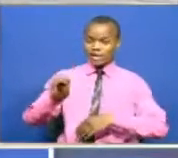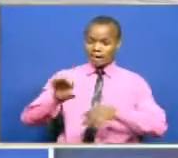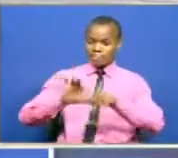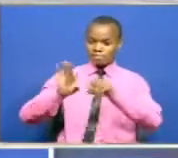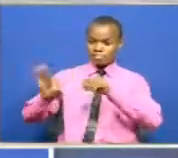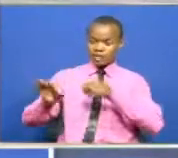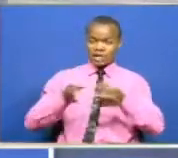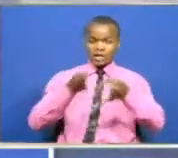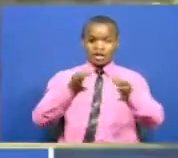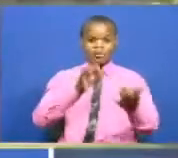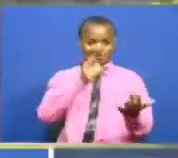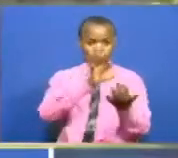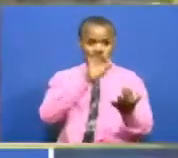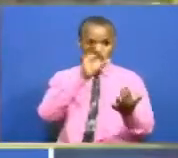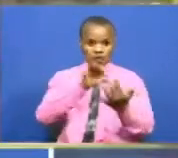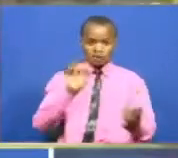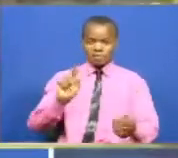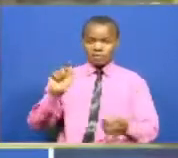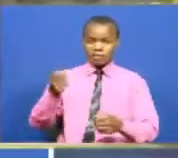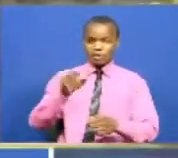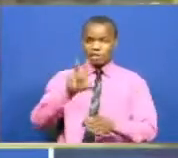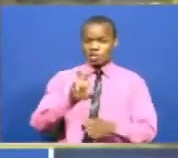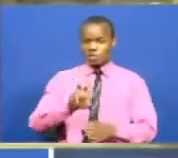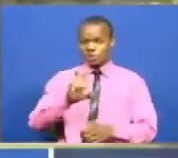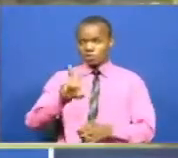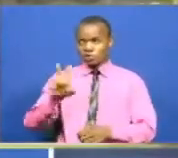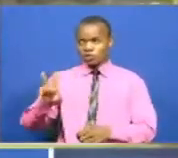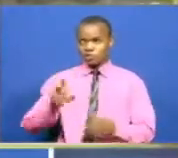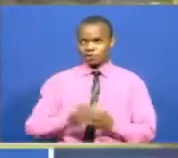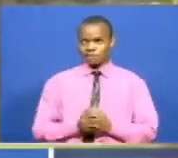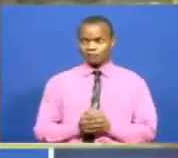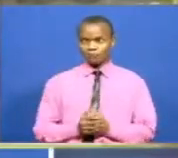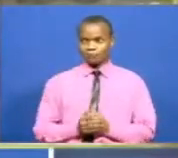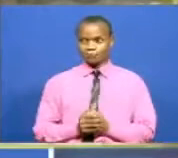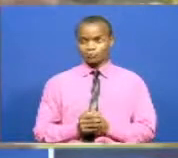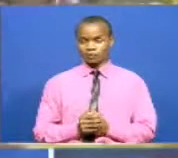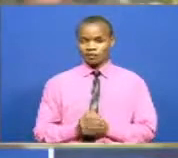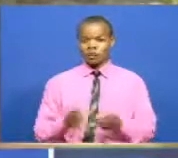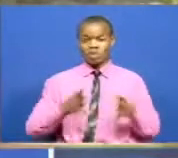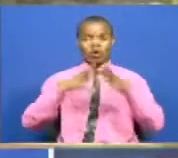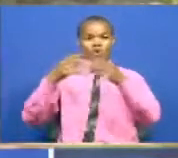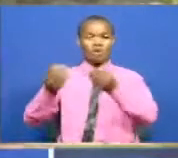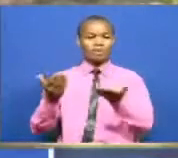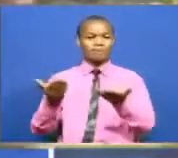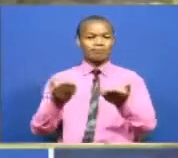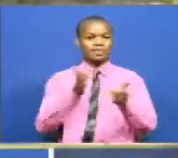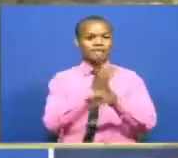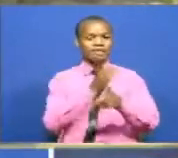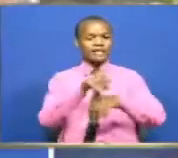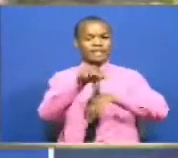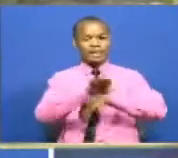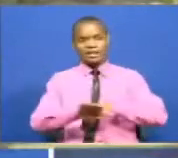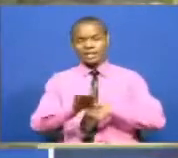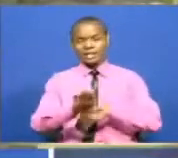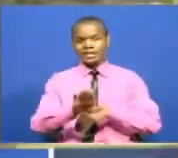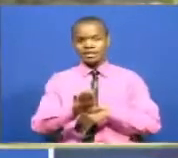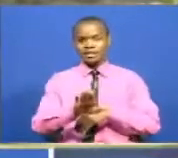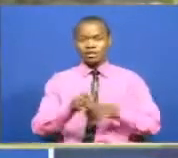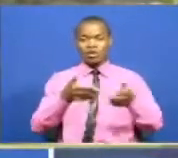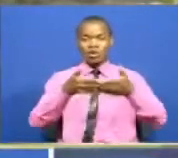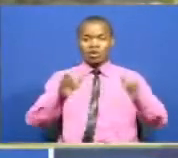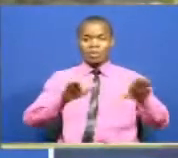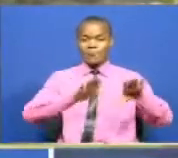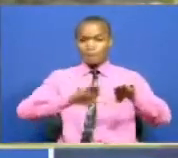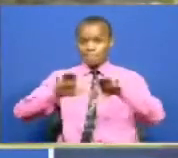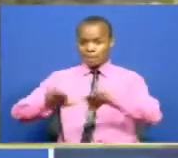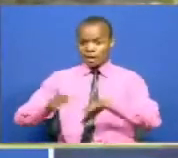in 2022. Mimi kwenda Somalia, kwenda Uingereza, kwenda Djibouti, kwenda Congo, kwenda kila mahali kufungua soko ya